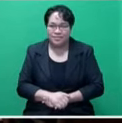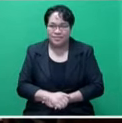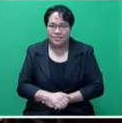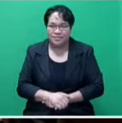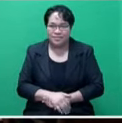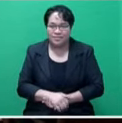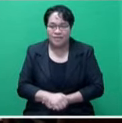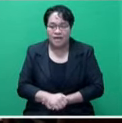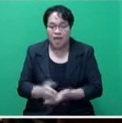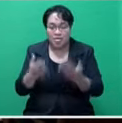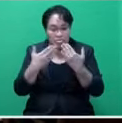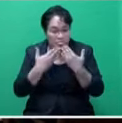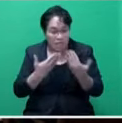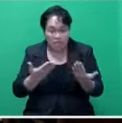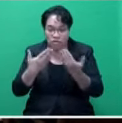Thank you.